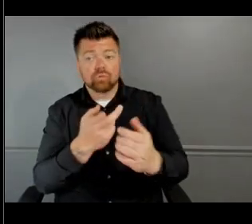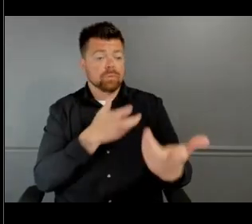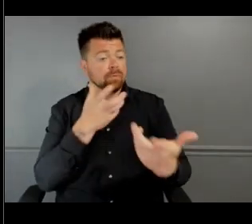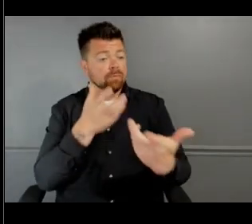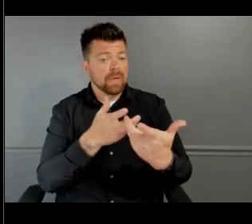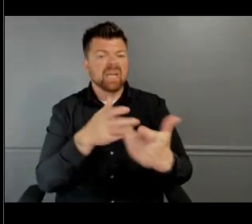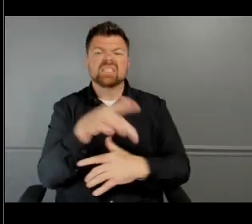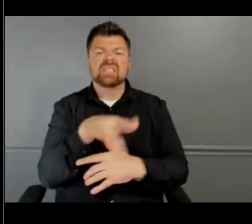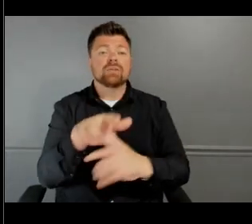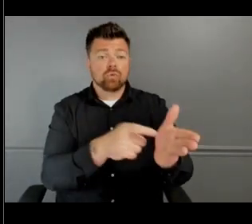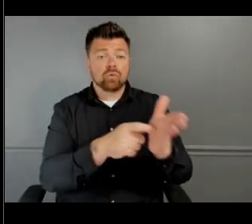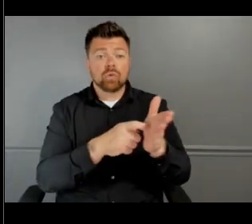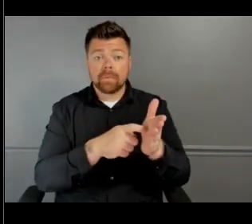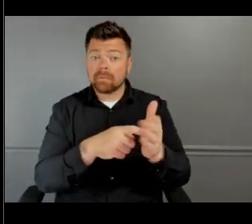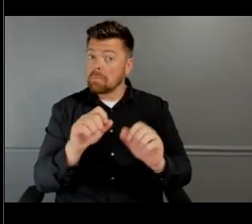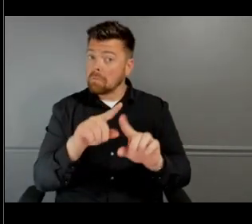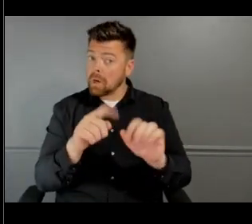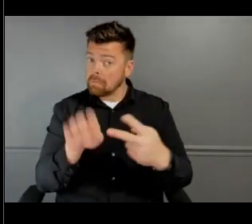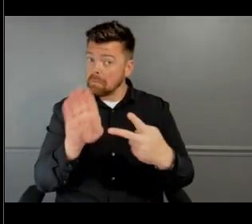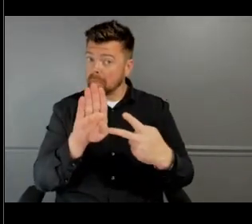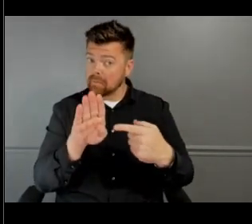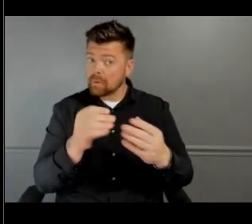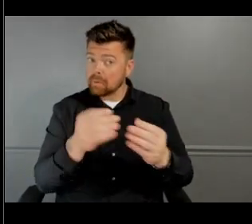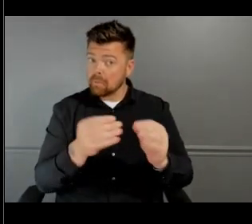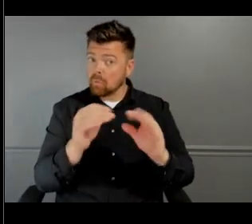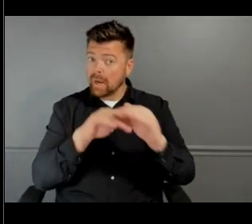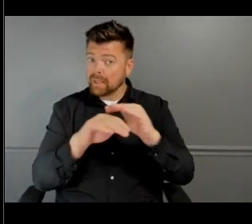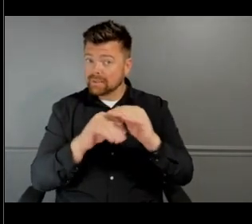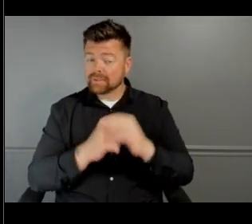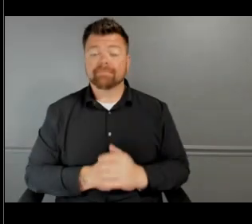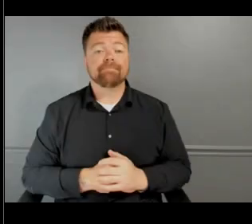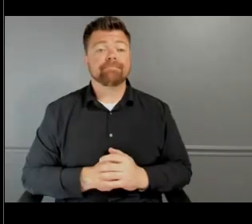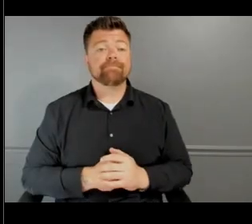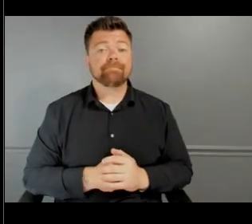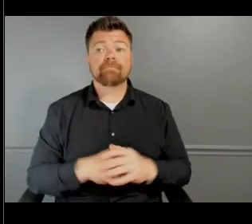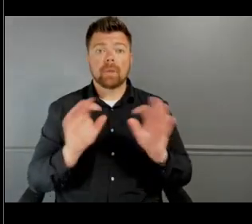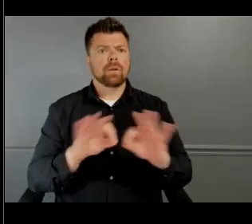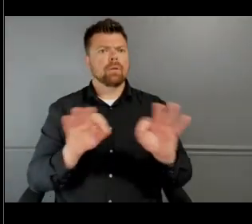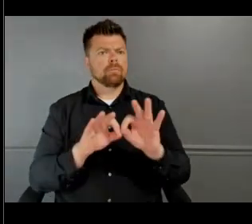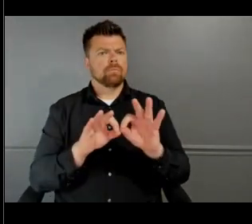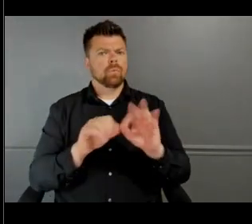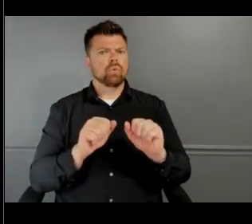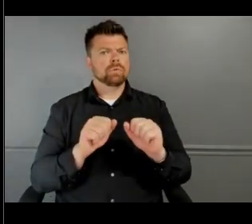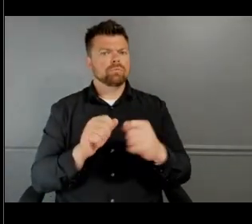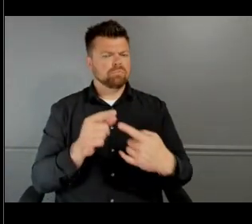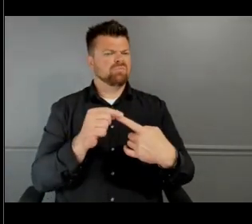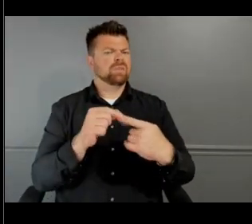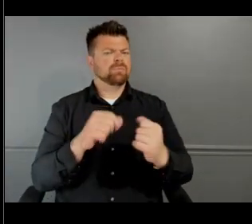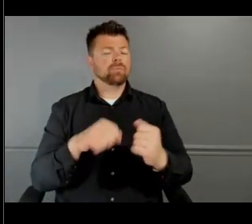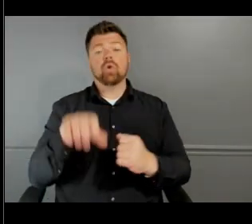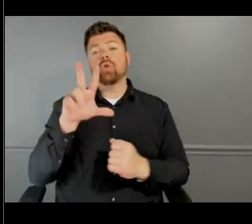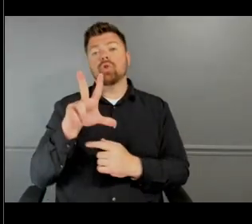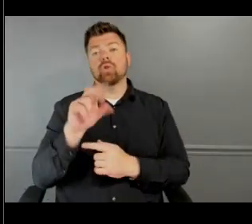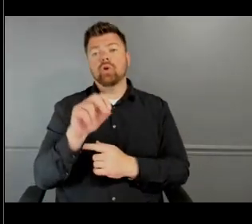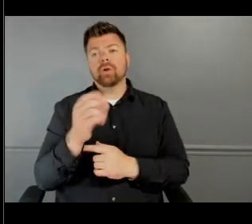Specification B, there's more access. The key feature is a 30